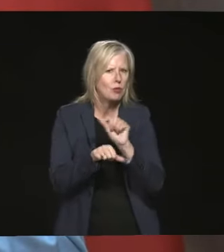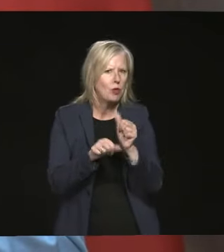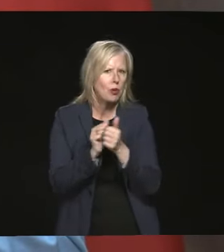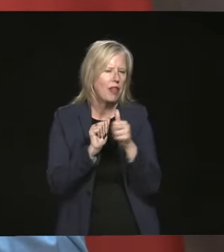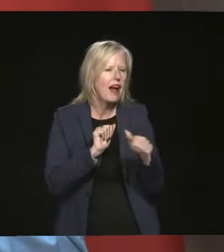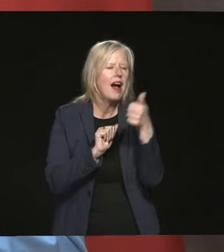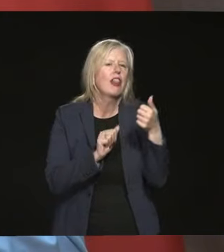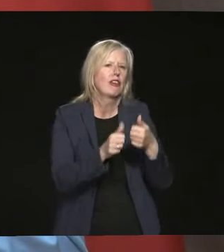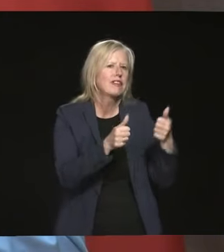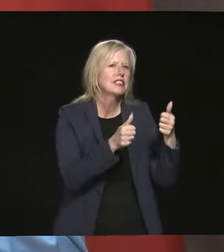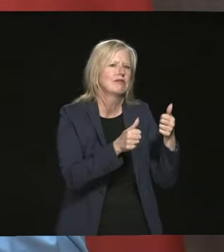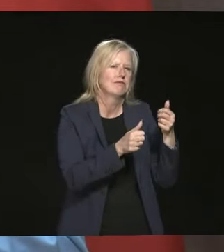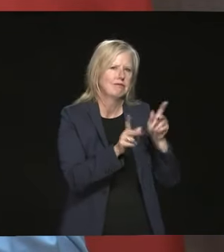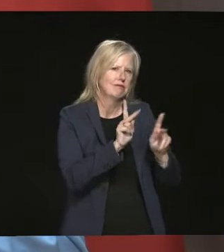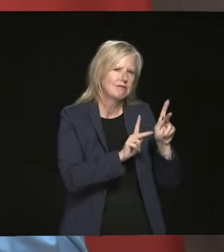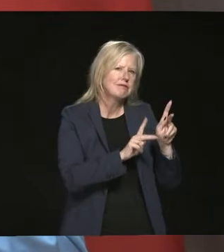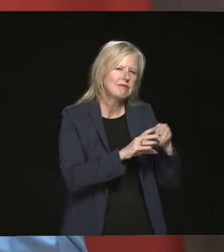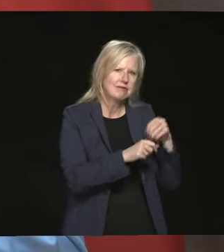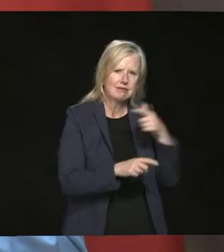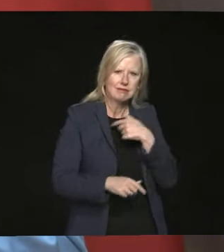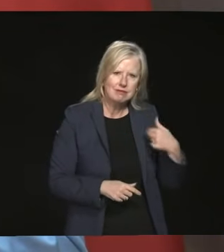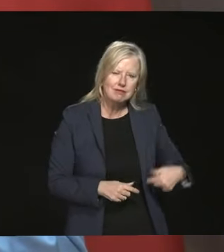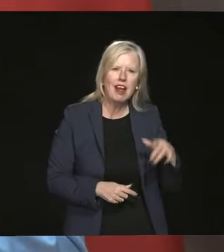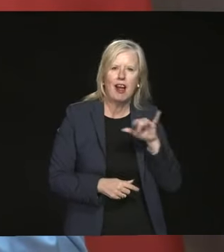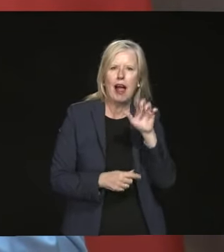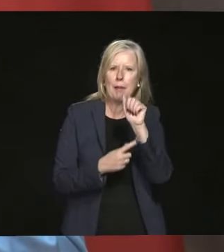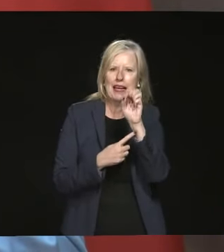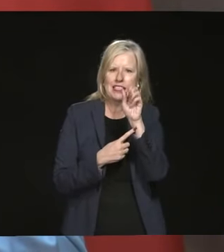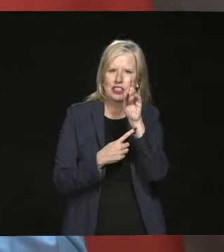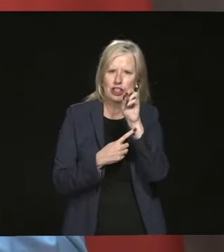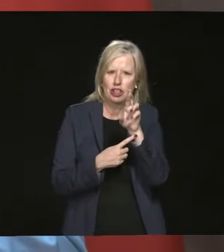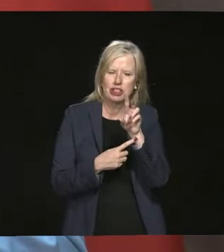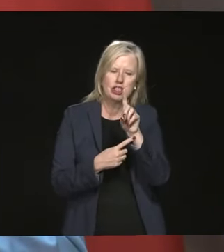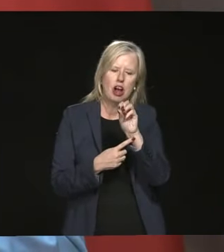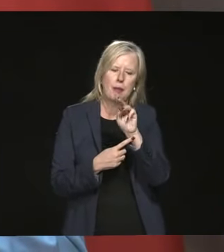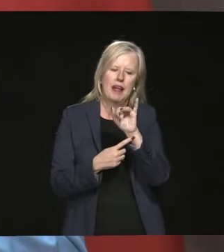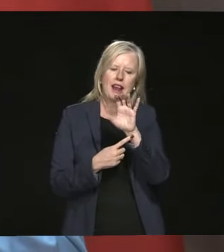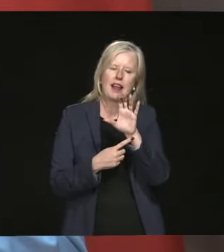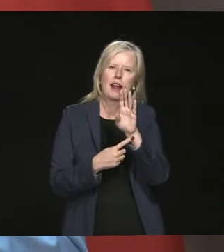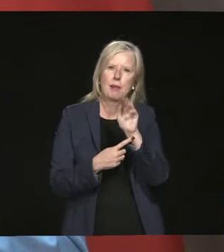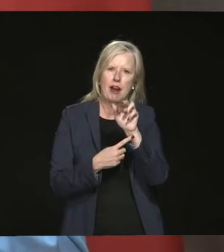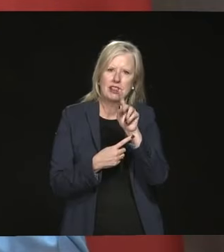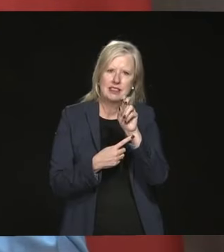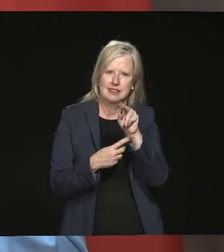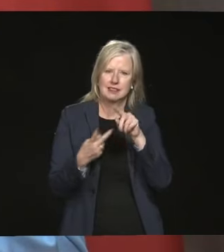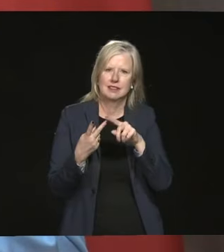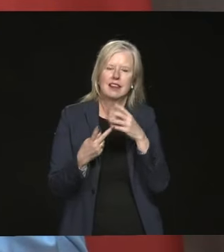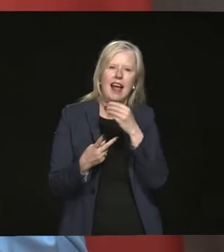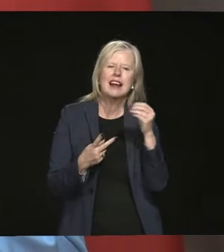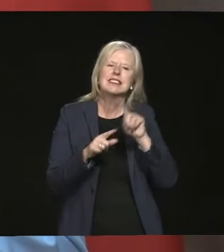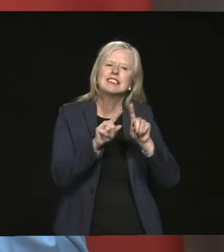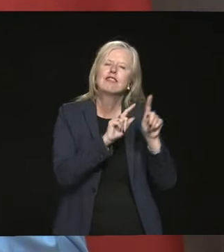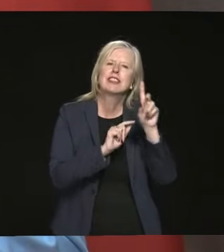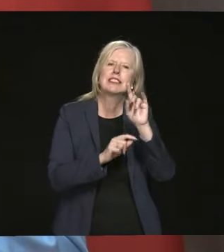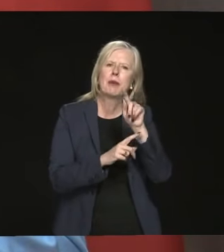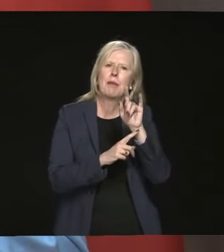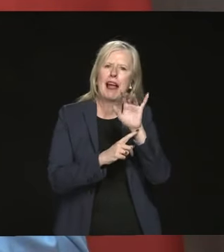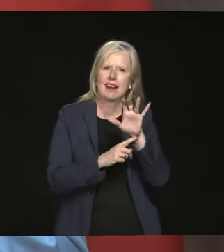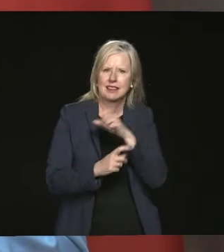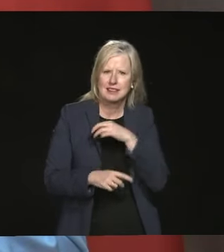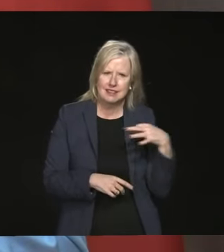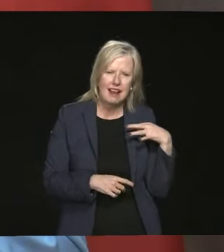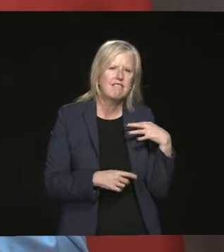our formidable ambassador, Dominic Barton, and diplomatic staff to navigate the current complex